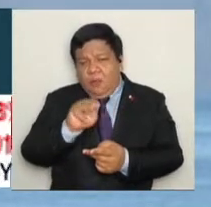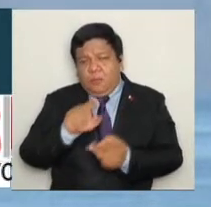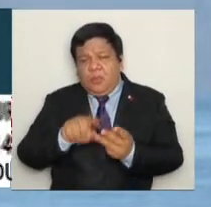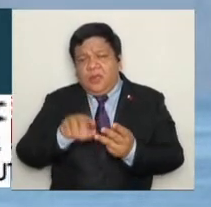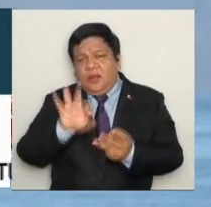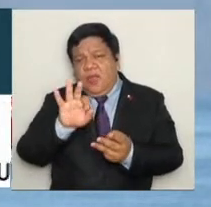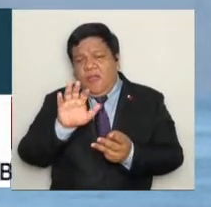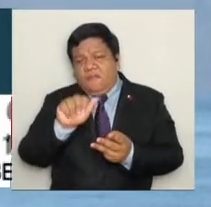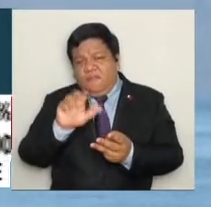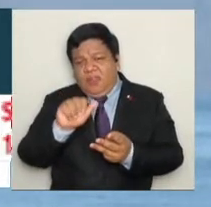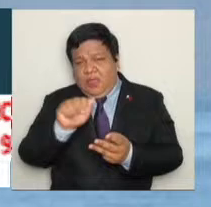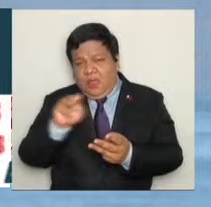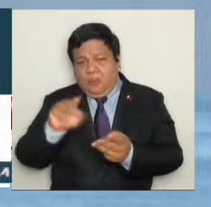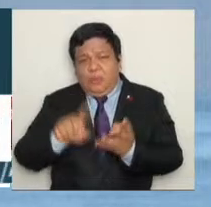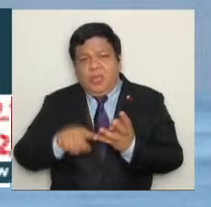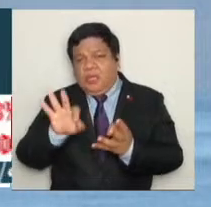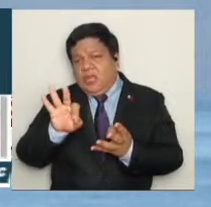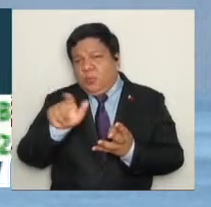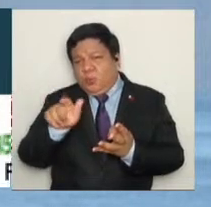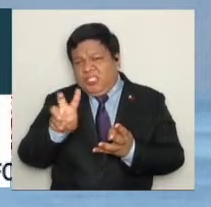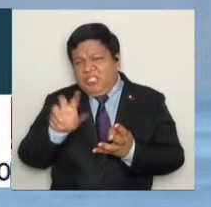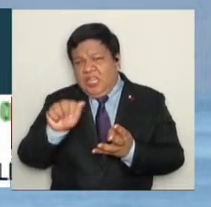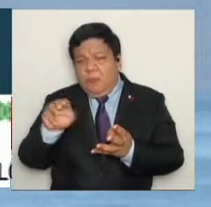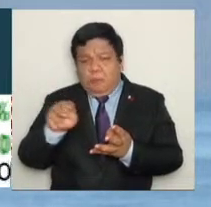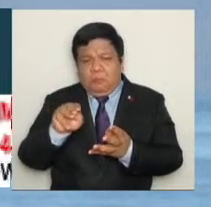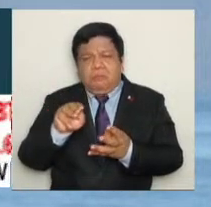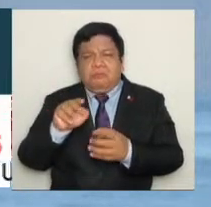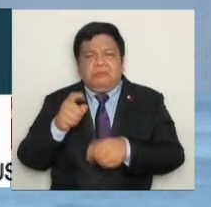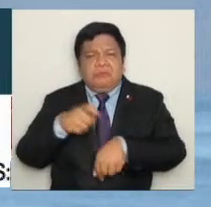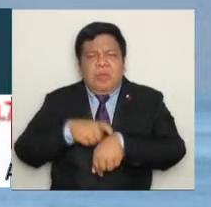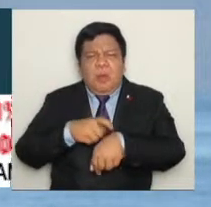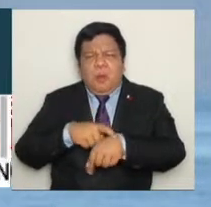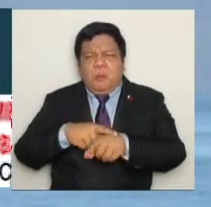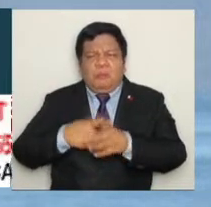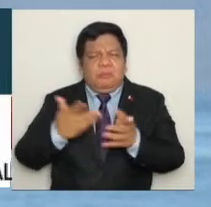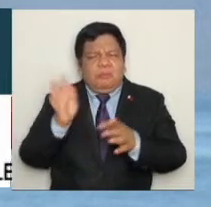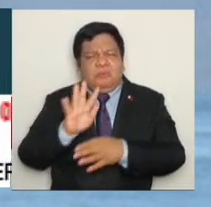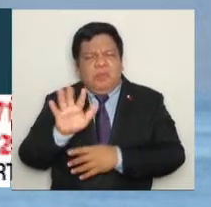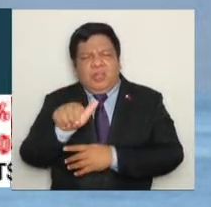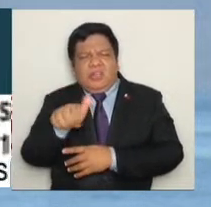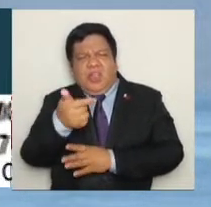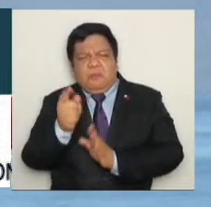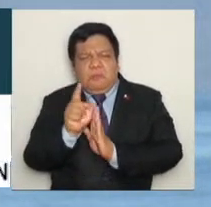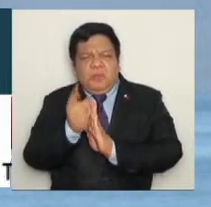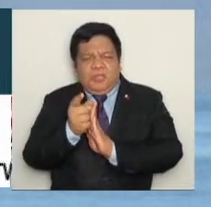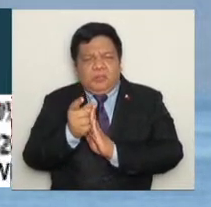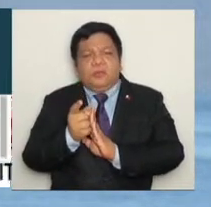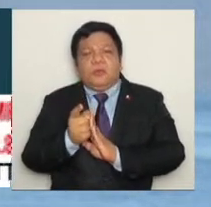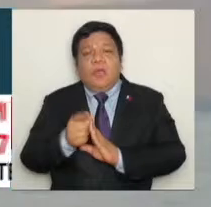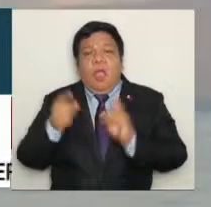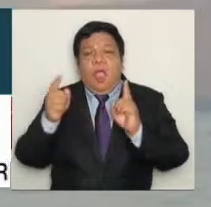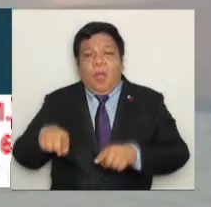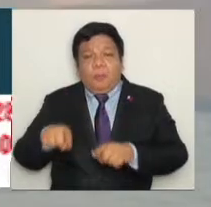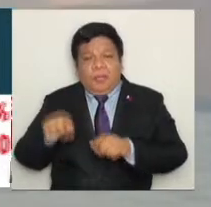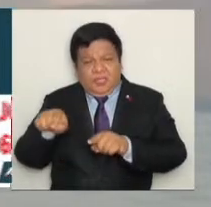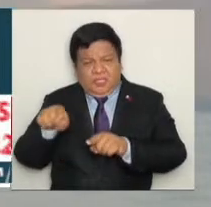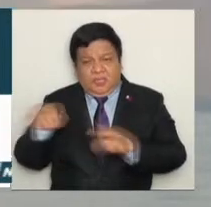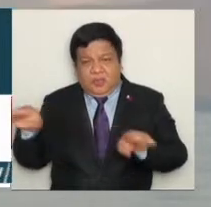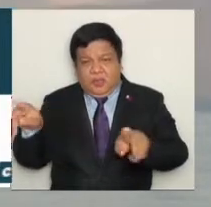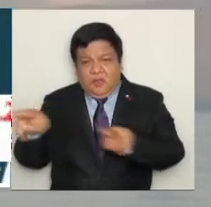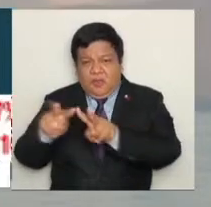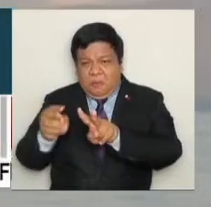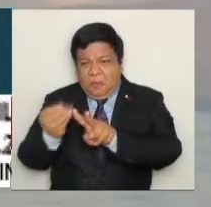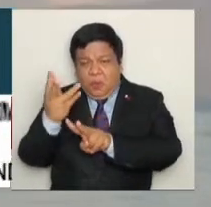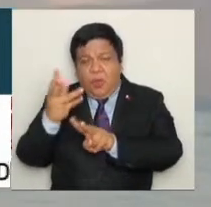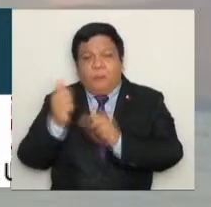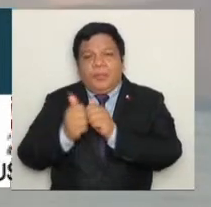a.m. that generally lasted not more than 10 minutes. Phreatomagmatic eruption happens when the magma mixes with water, according